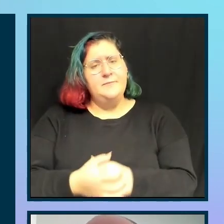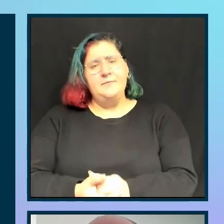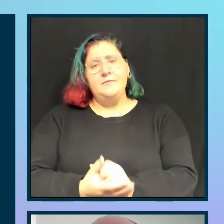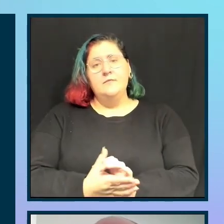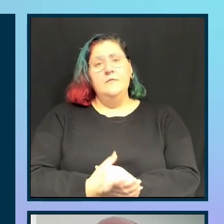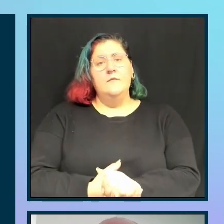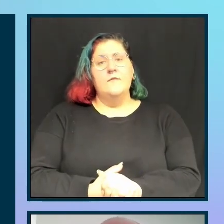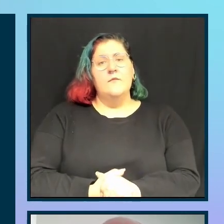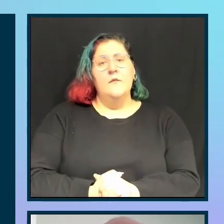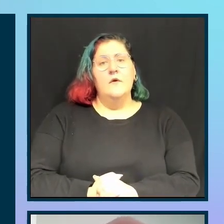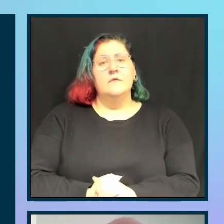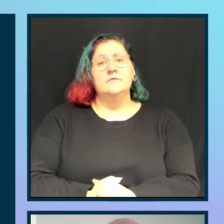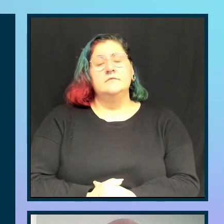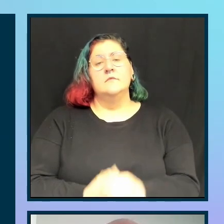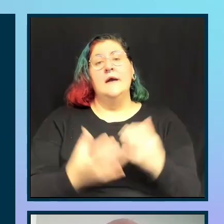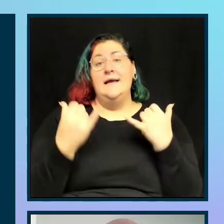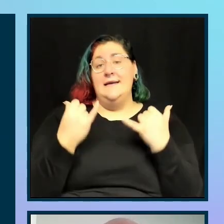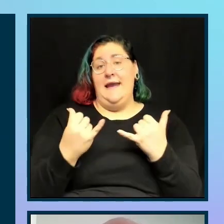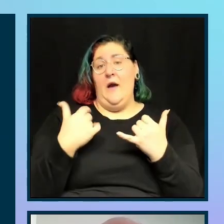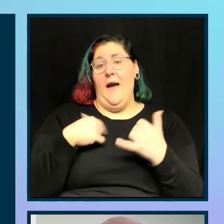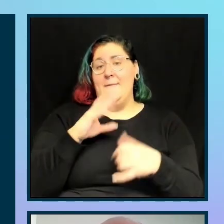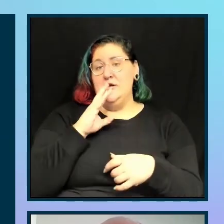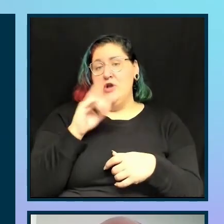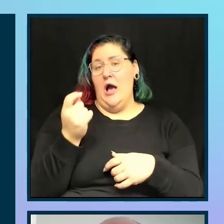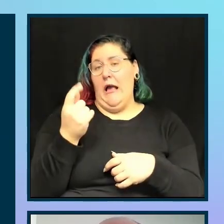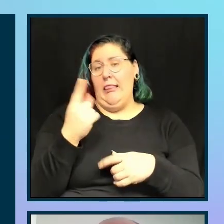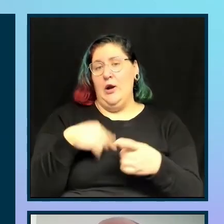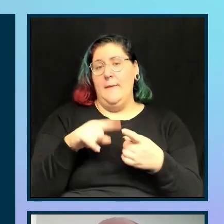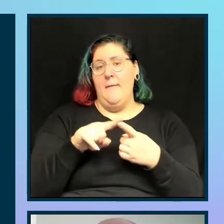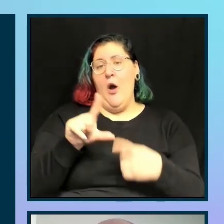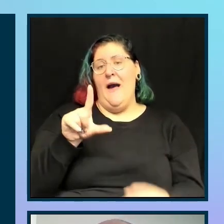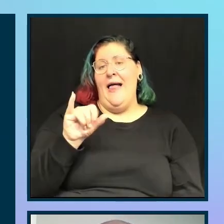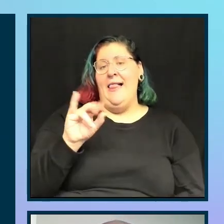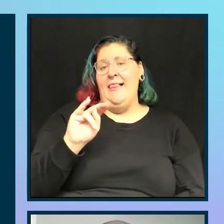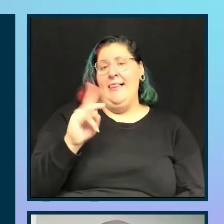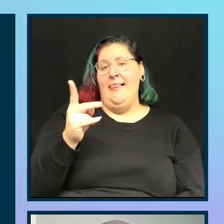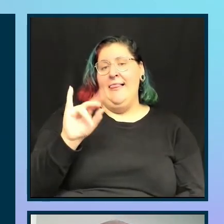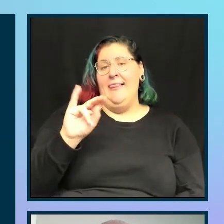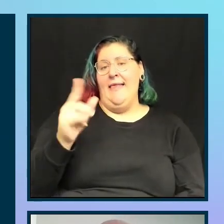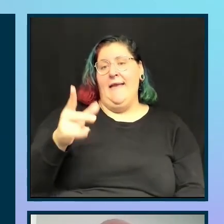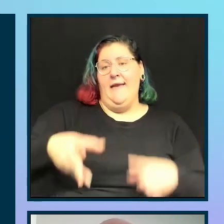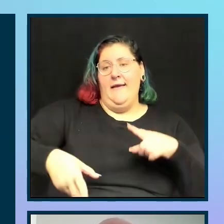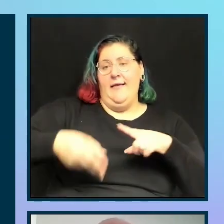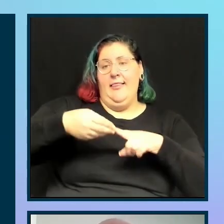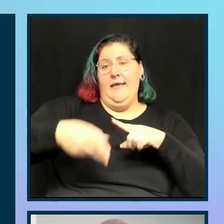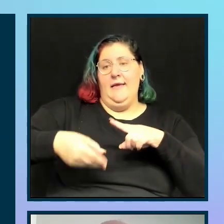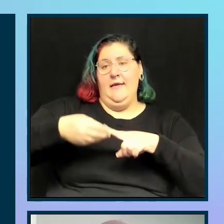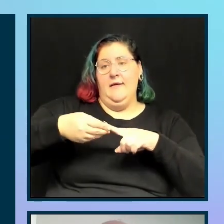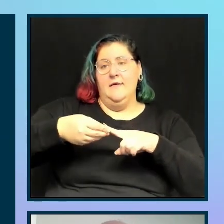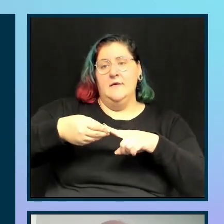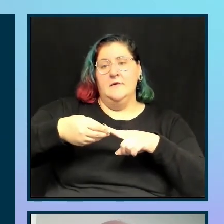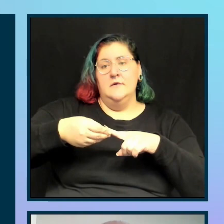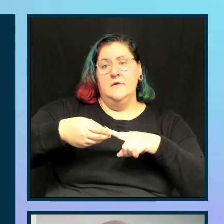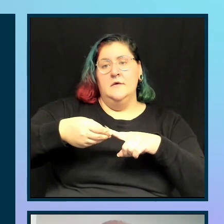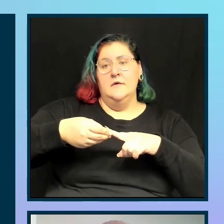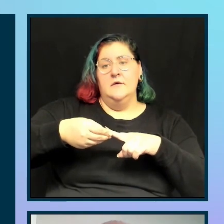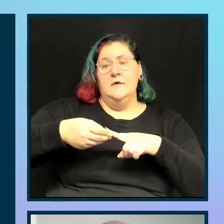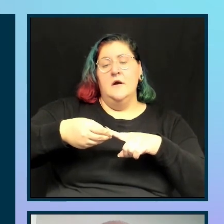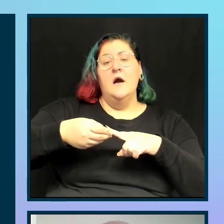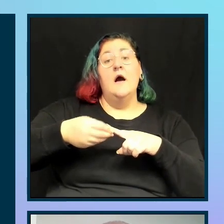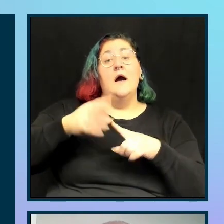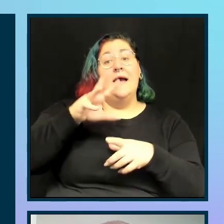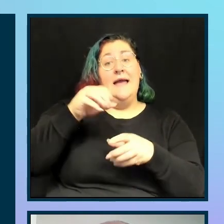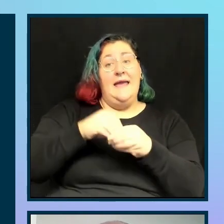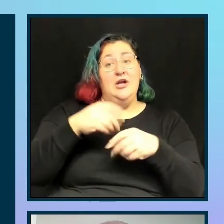I'm going to talk a little bit here about linking. It is very critically important to ensure that in the production workflow, we